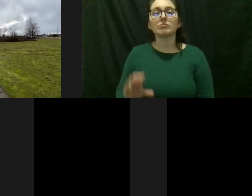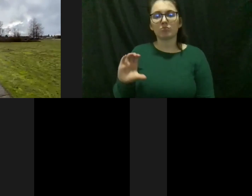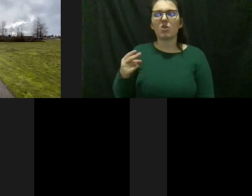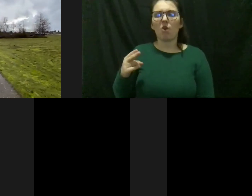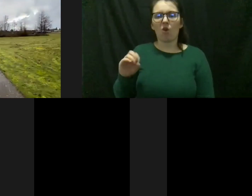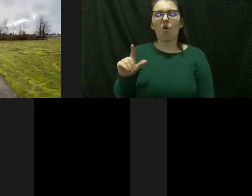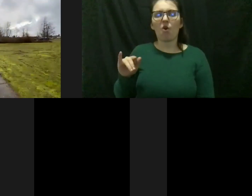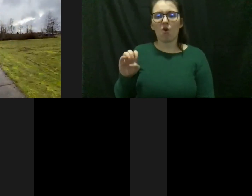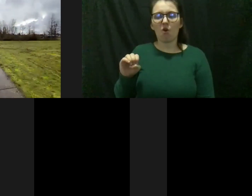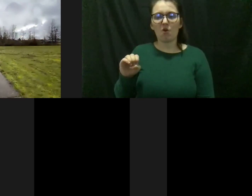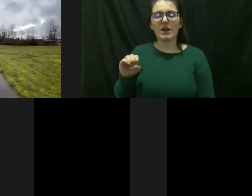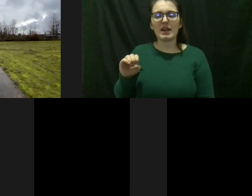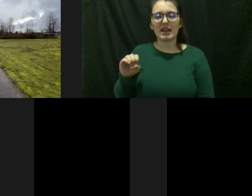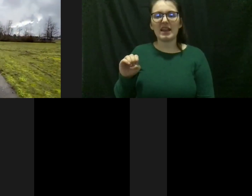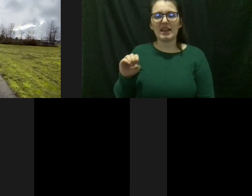those products,